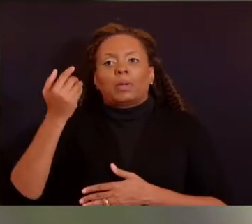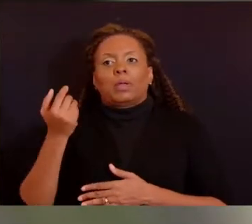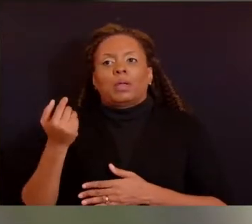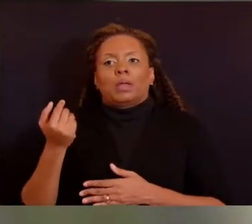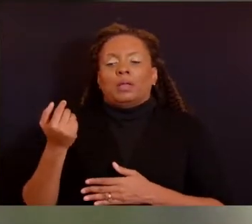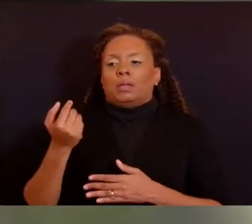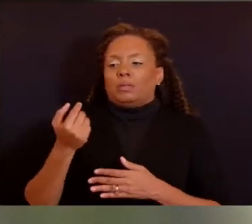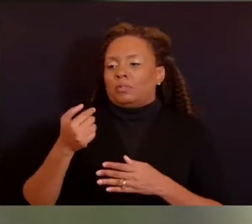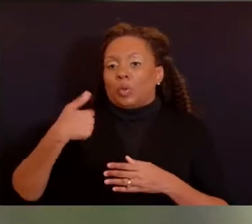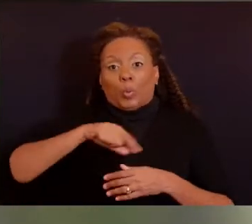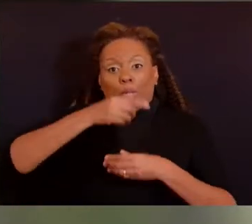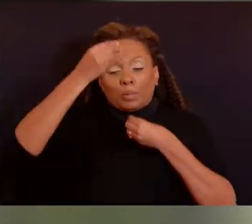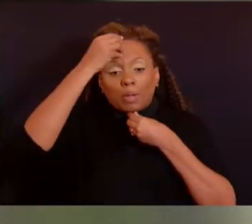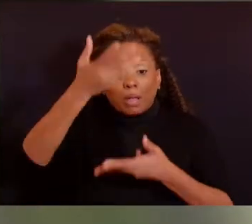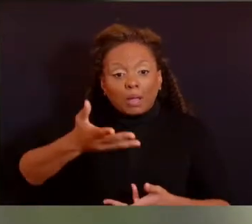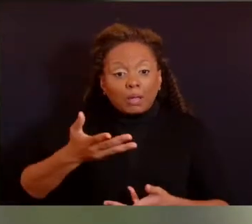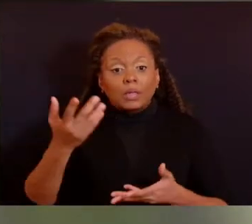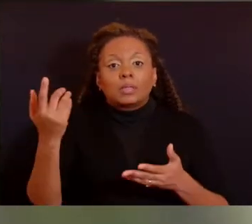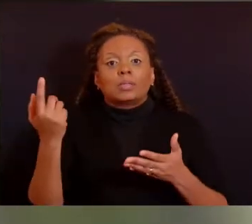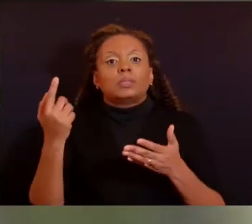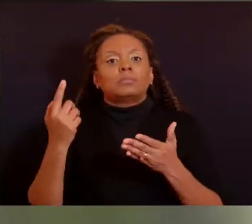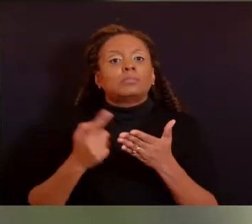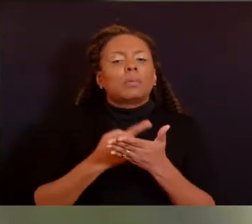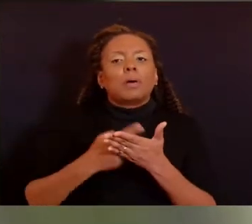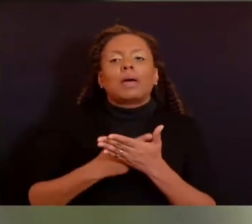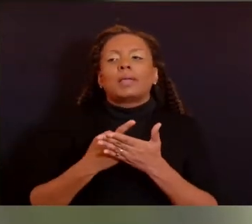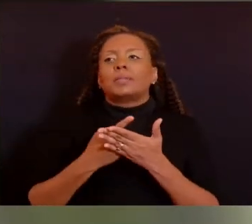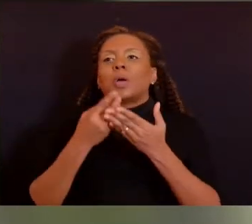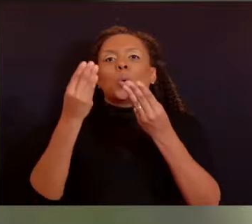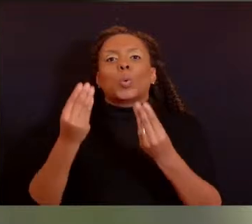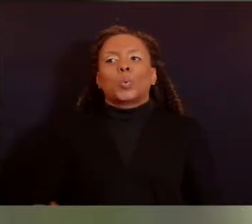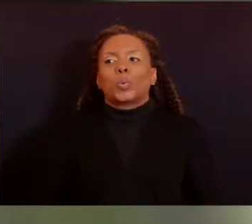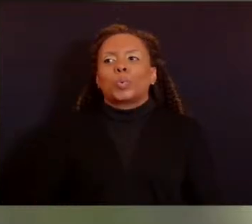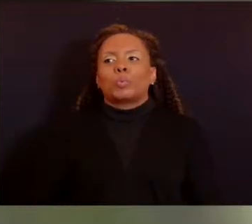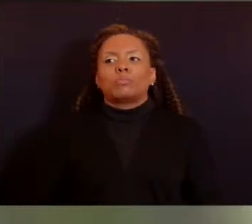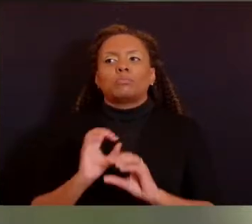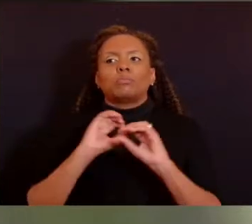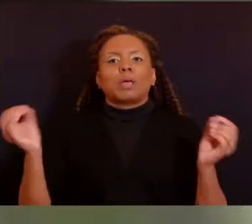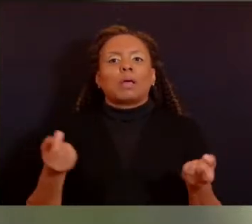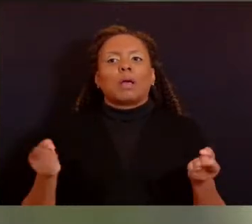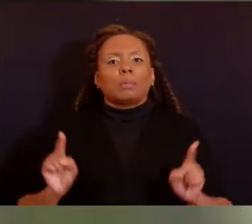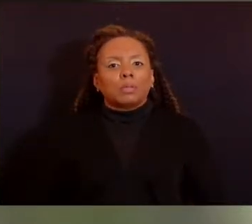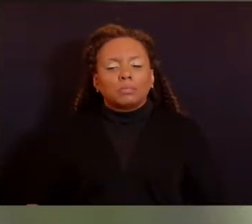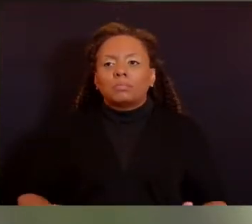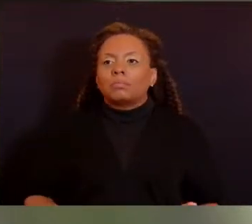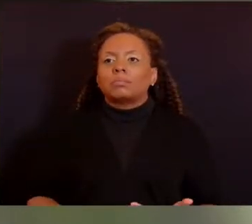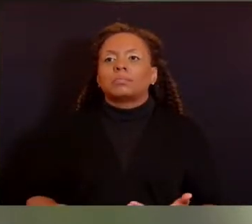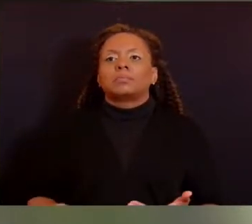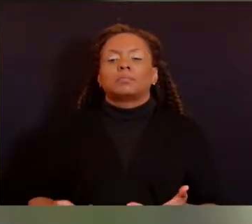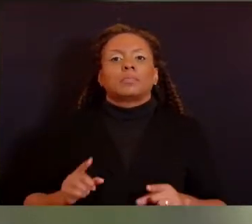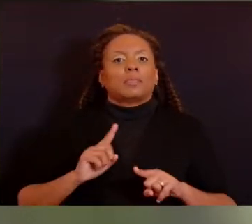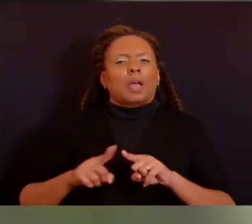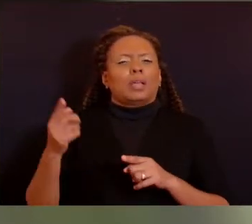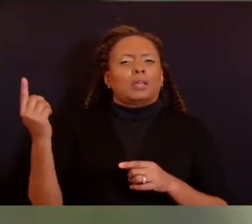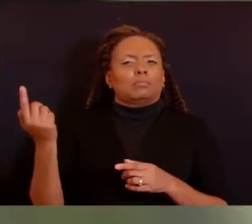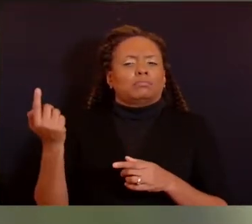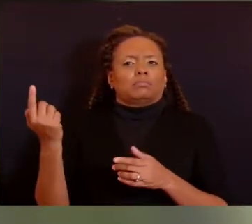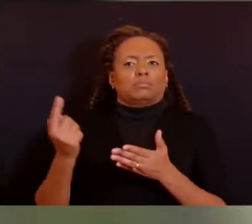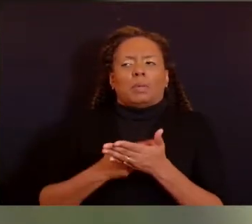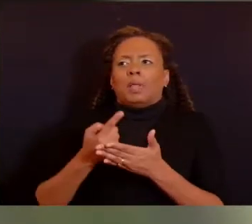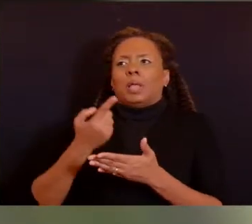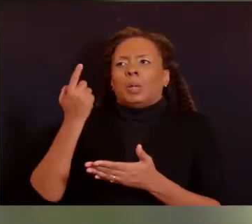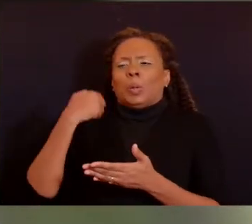then nothing happens. Some of the times is when these very small features which just appear on satellite or radar imagery and they just